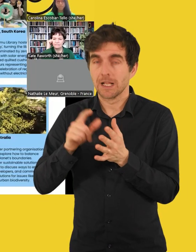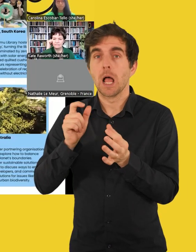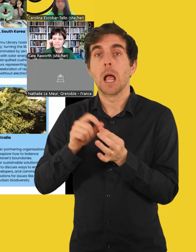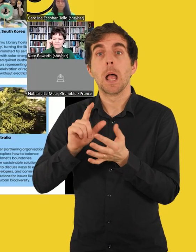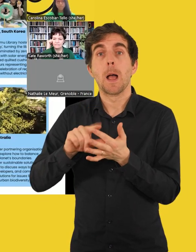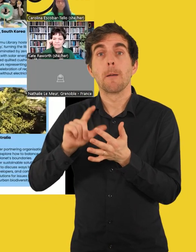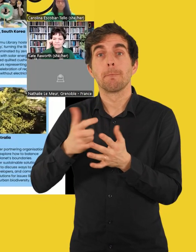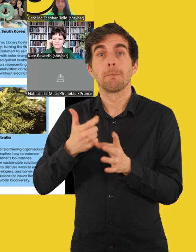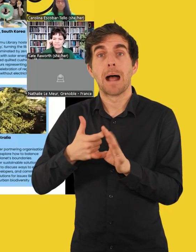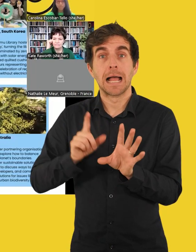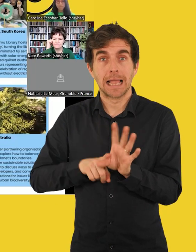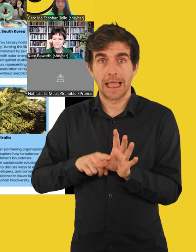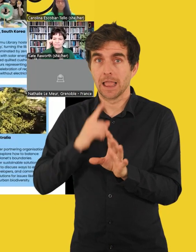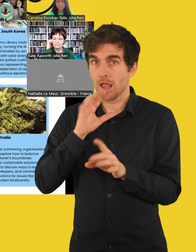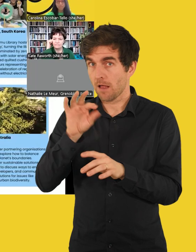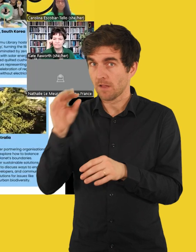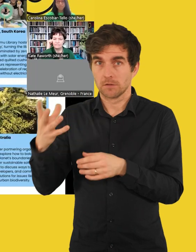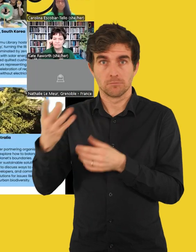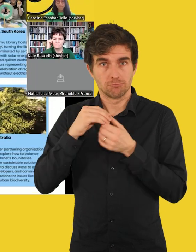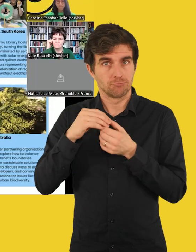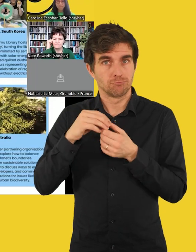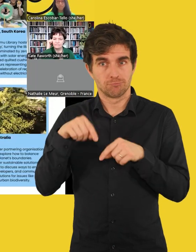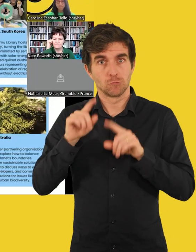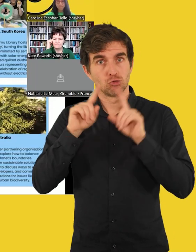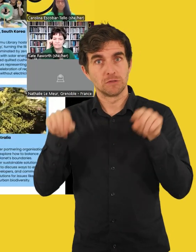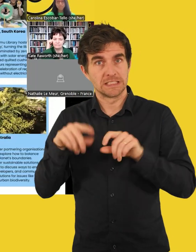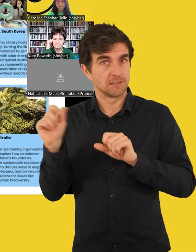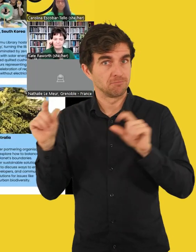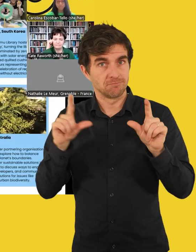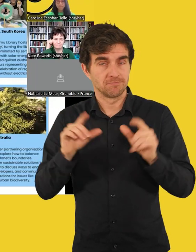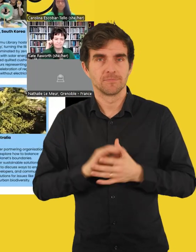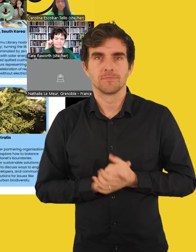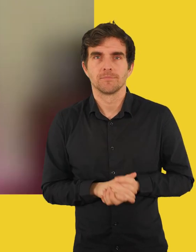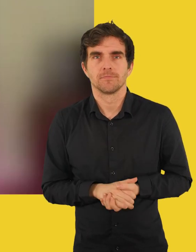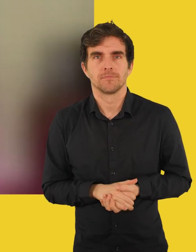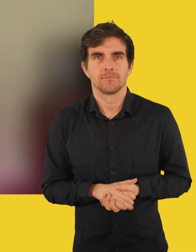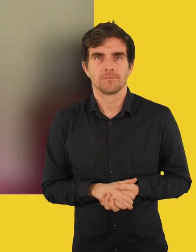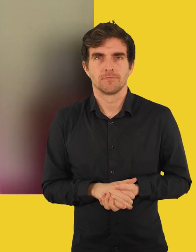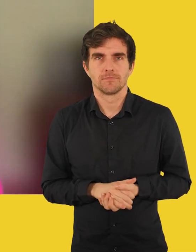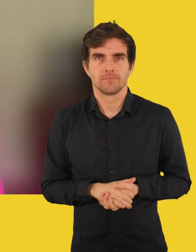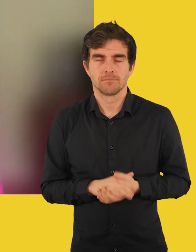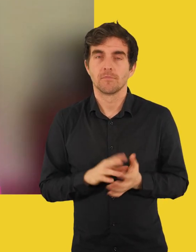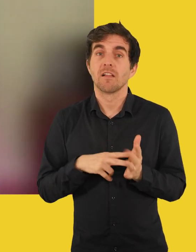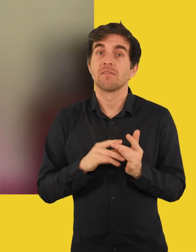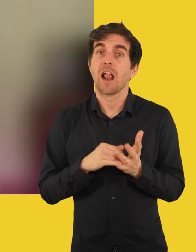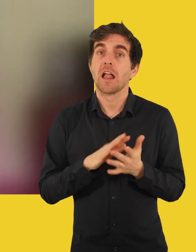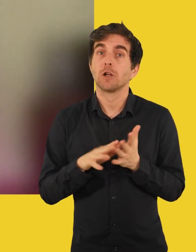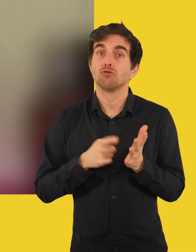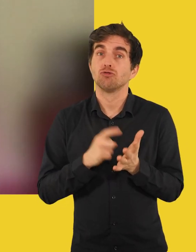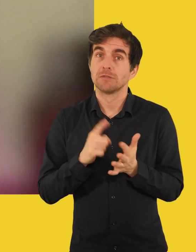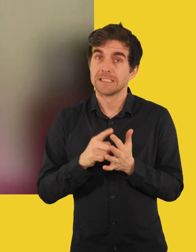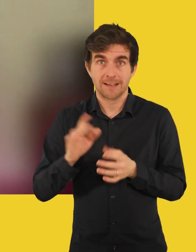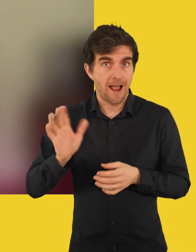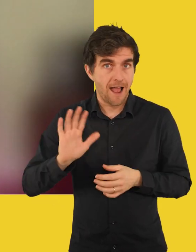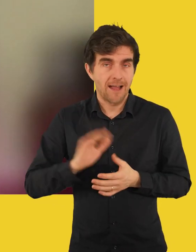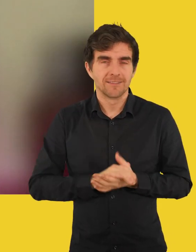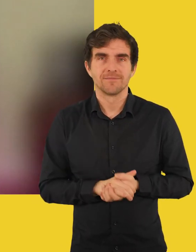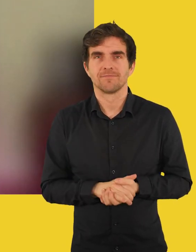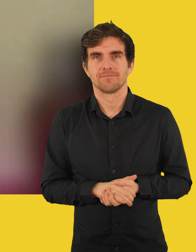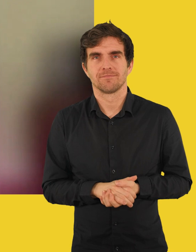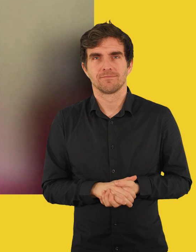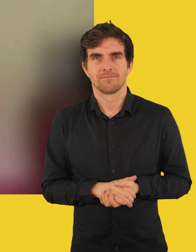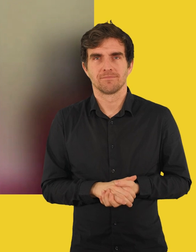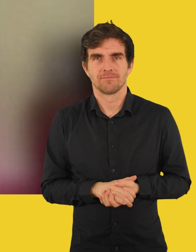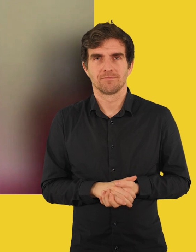to invite Vinishri and Becky to join me on the screen. Vinishri, hi.